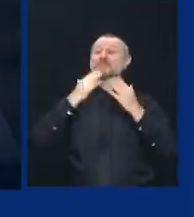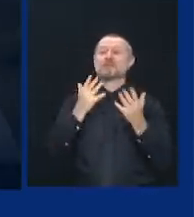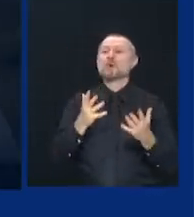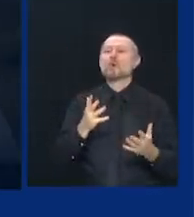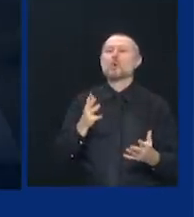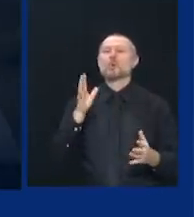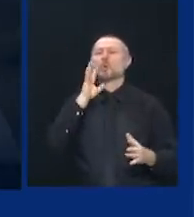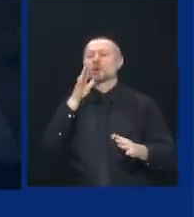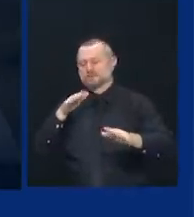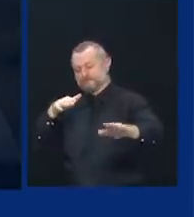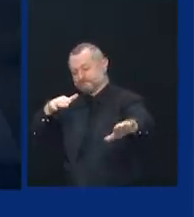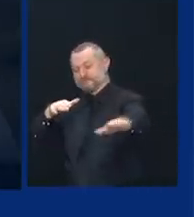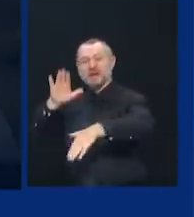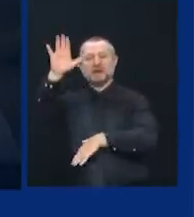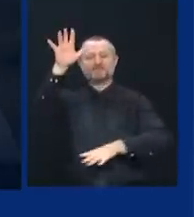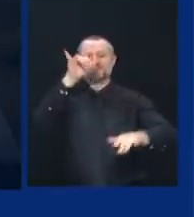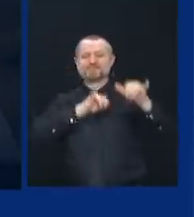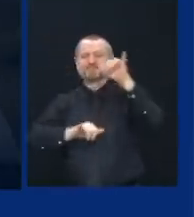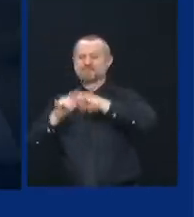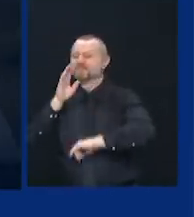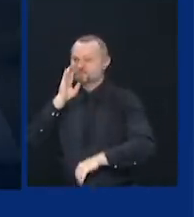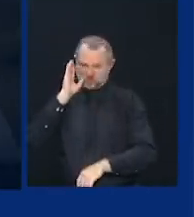Tremendous spike after Thanksgiving.